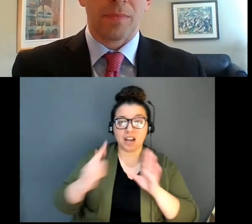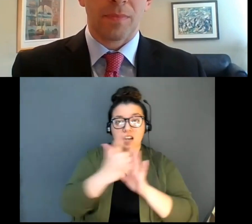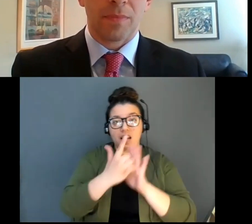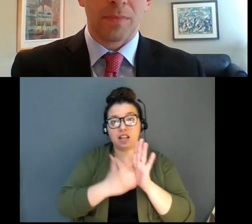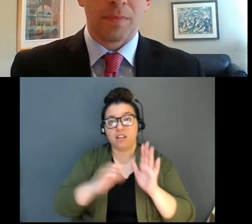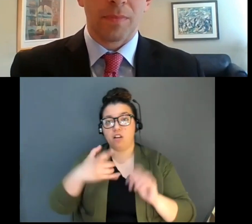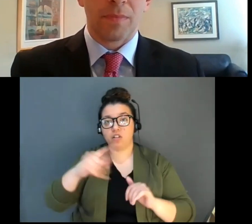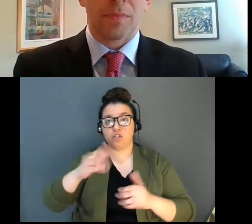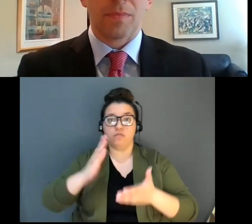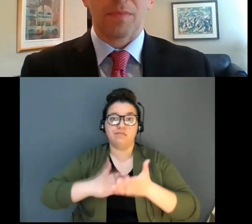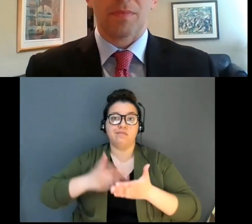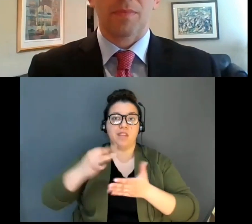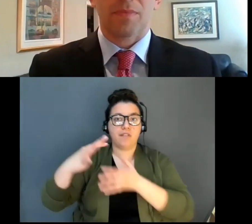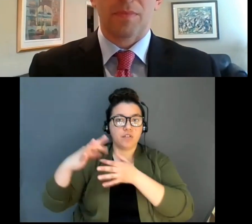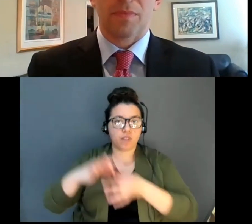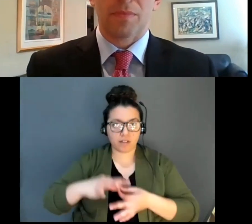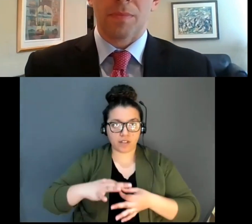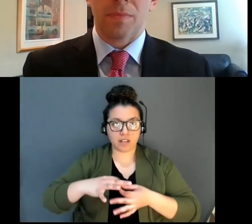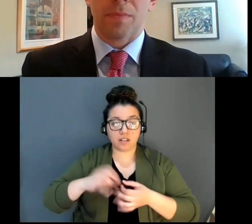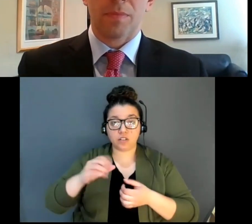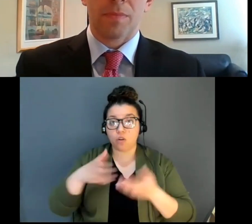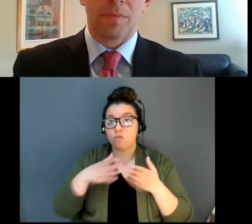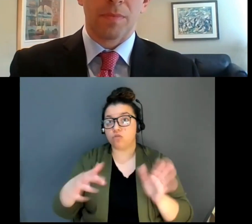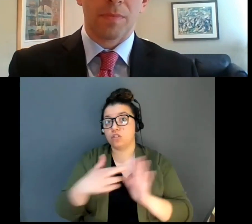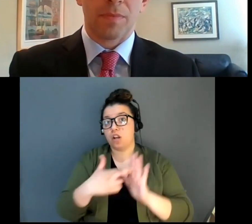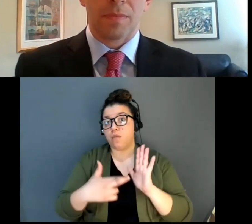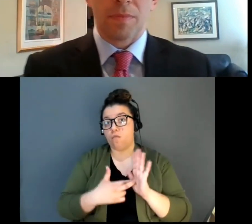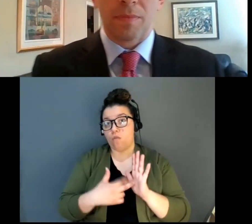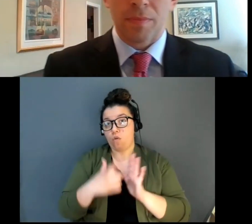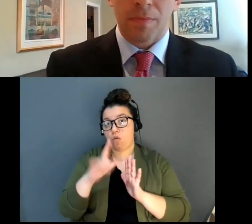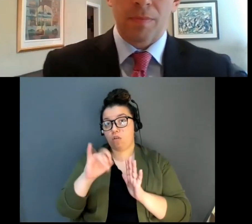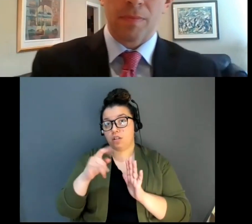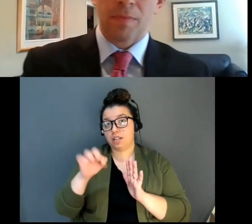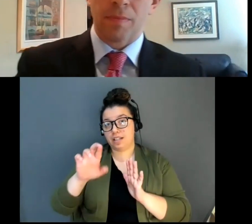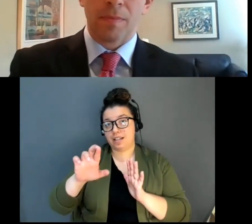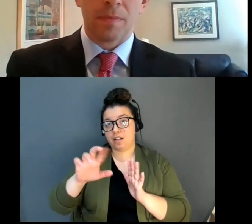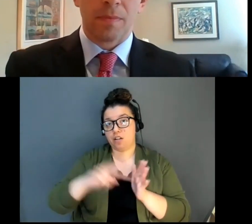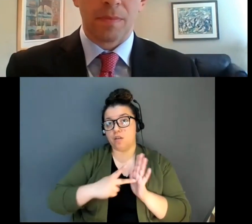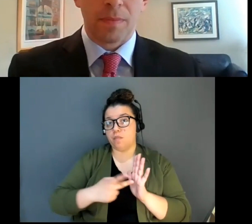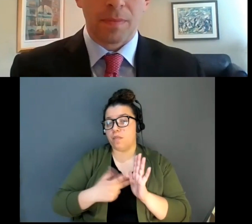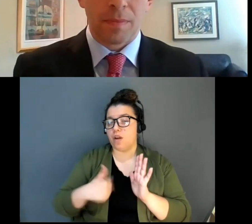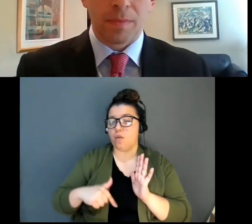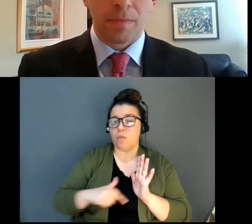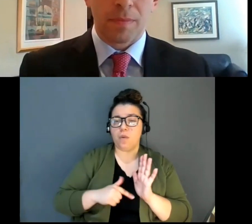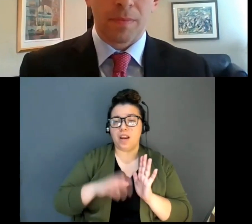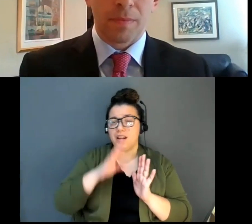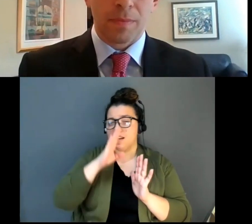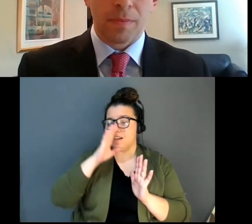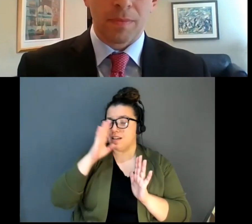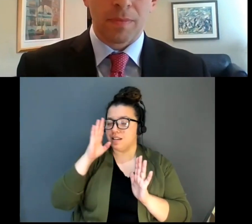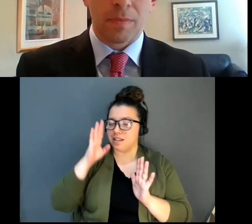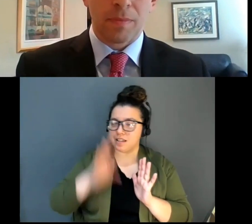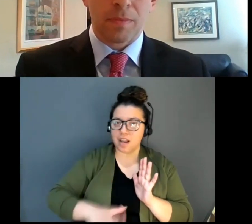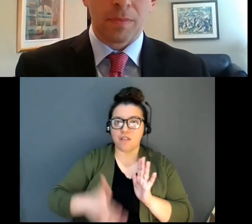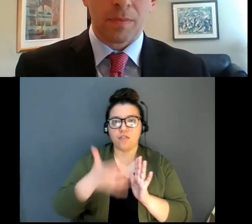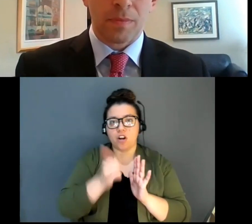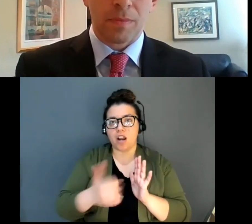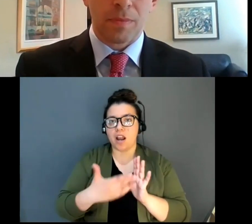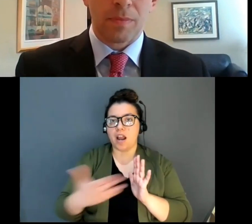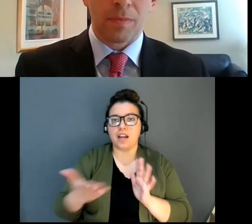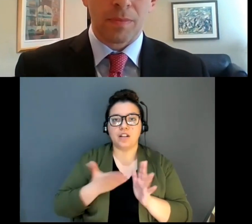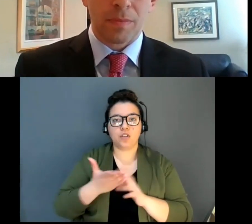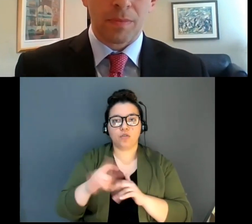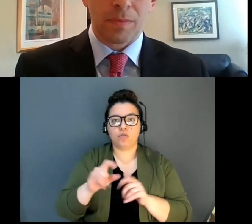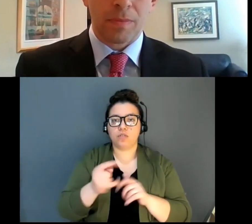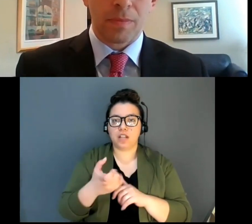long as it's relevant. So the general rule that litigators follow is that you never put anything over text or email that you don't want to see